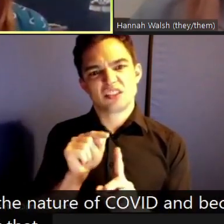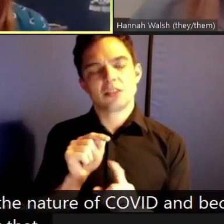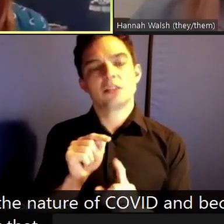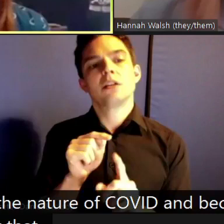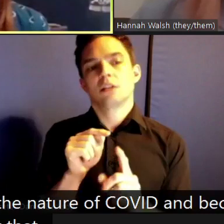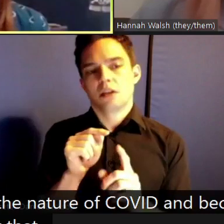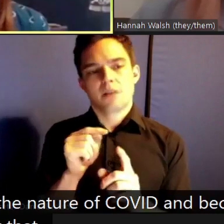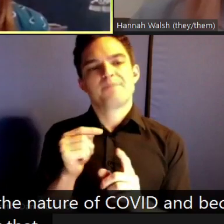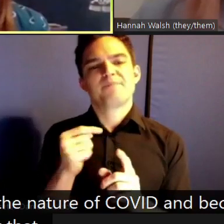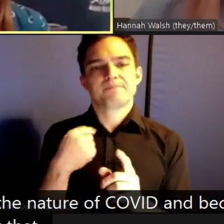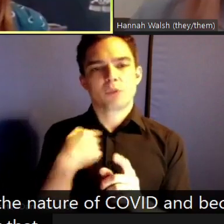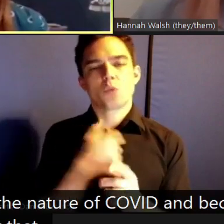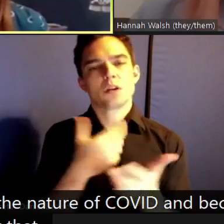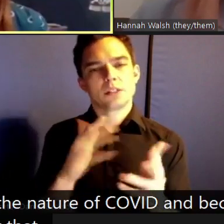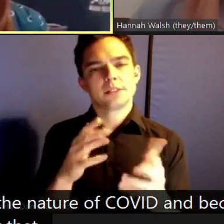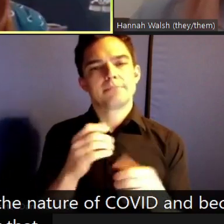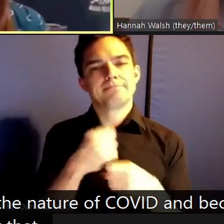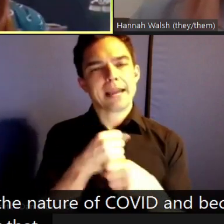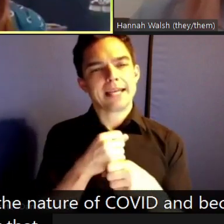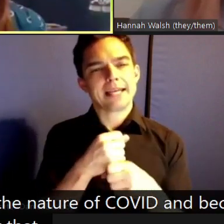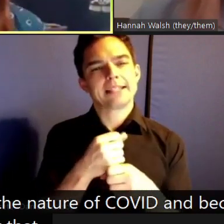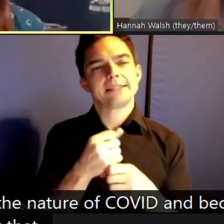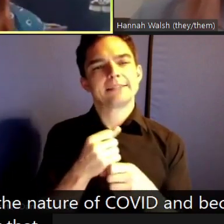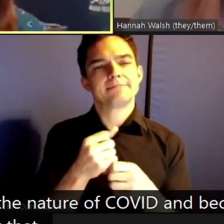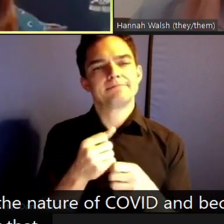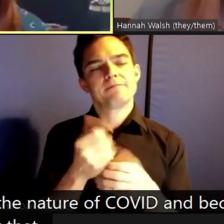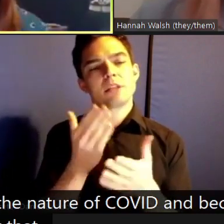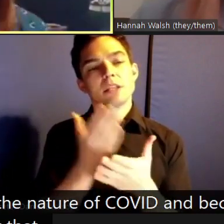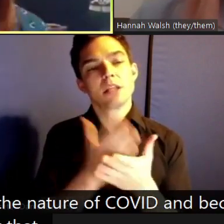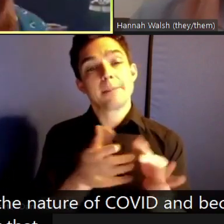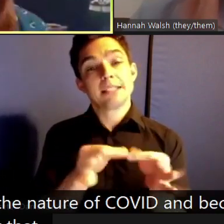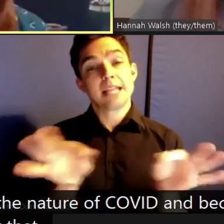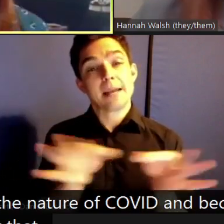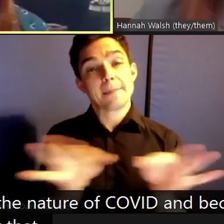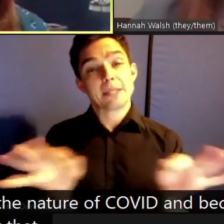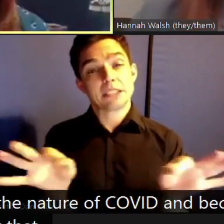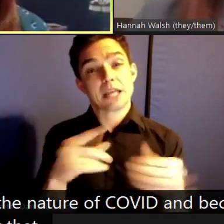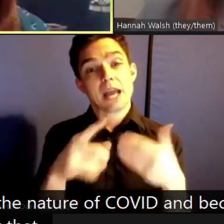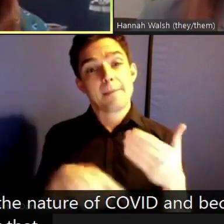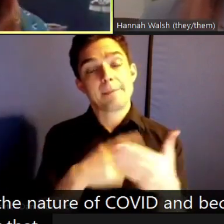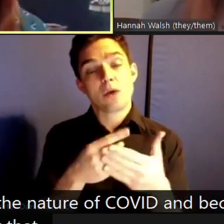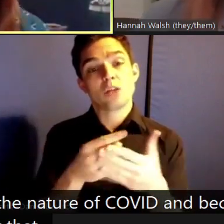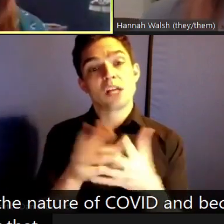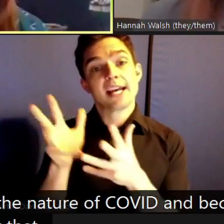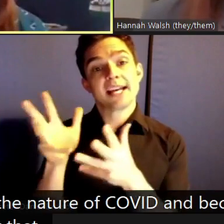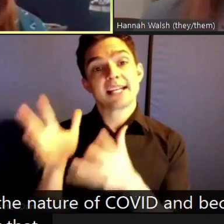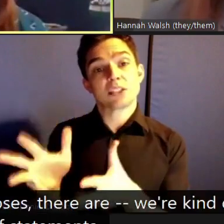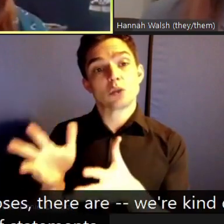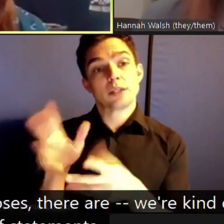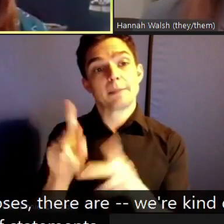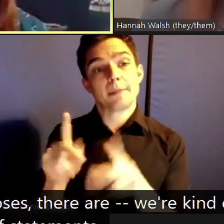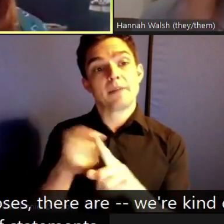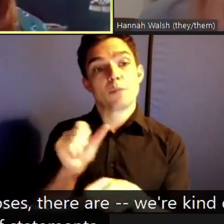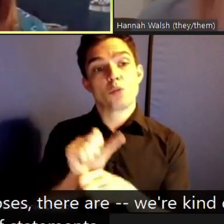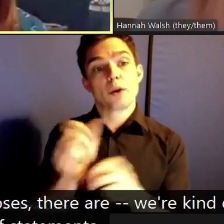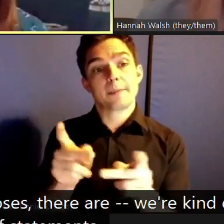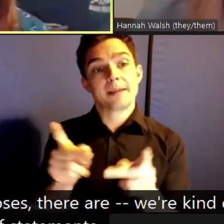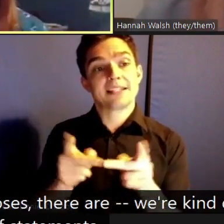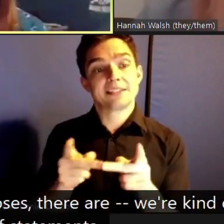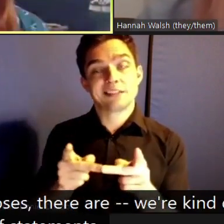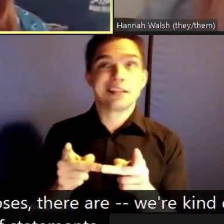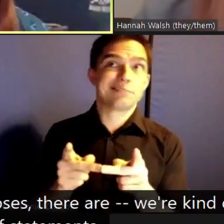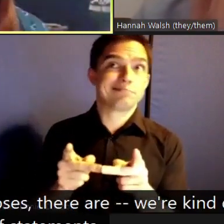we're kind of making some sort of statements about kind of excluding people from the workplace that we wouldn't